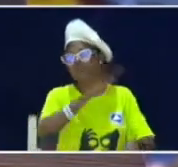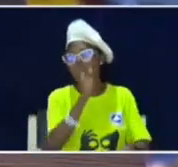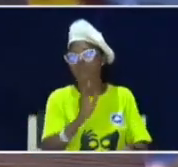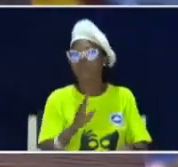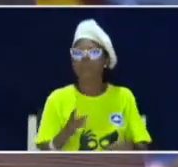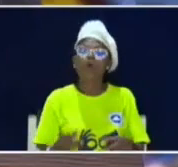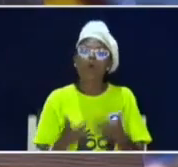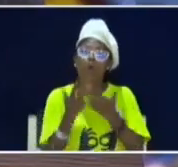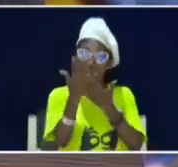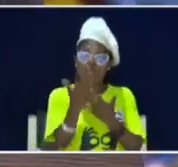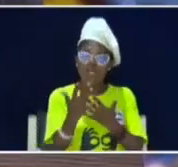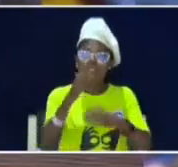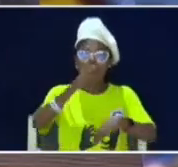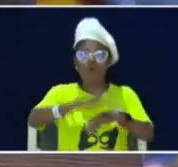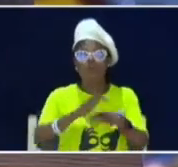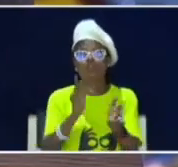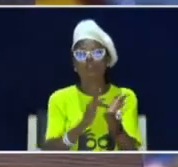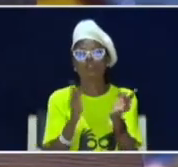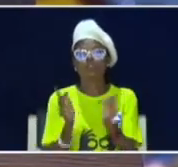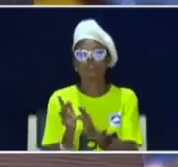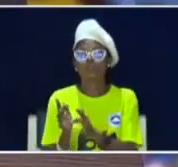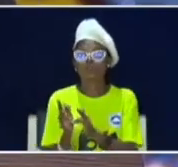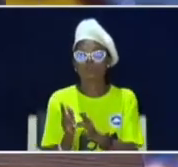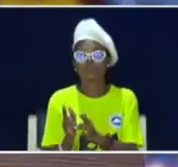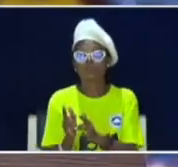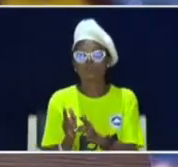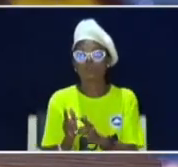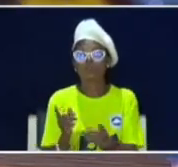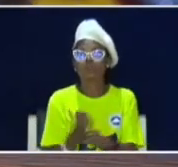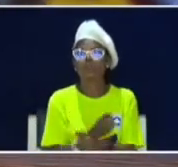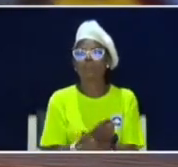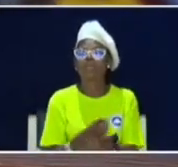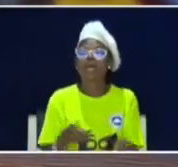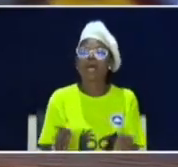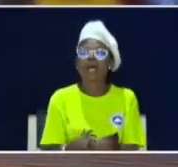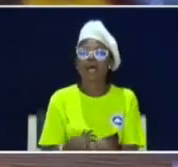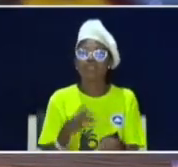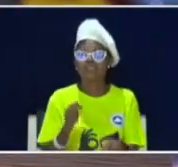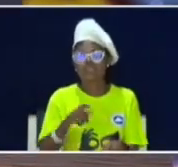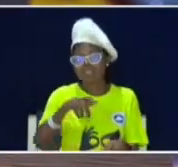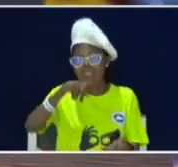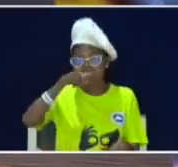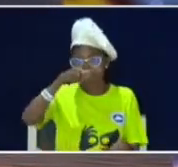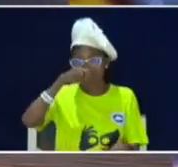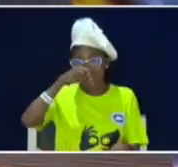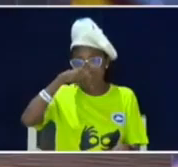Wait on Jesus. Just as the little one, we always depend on your father or your mother.